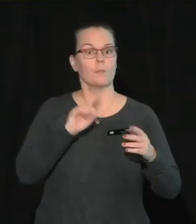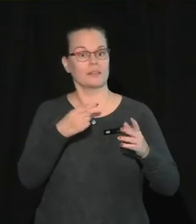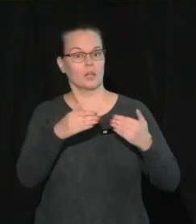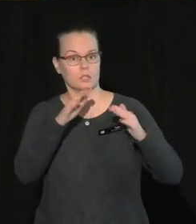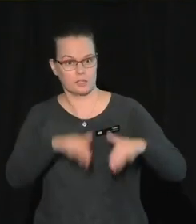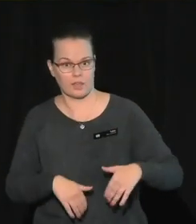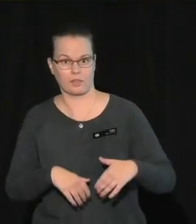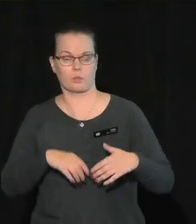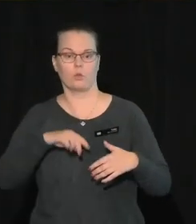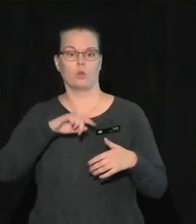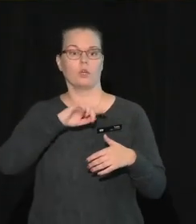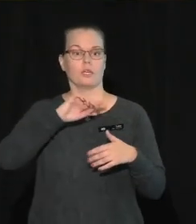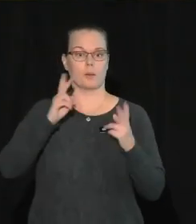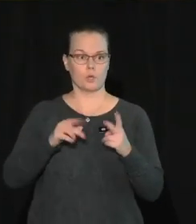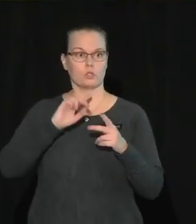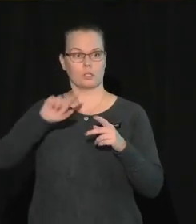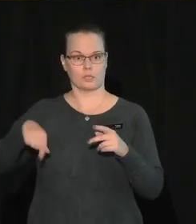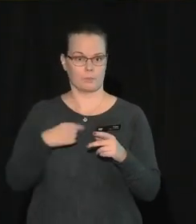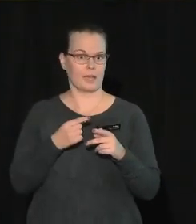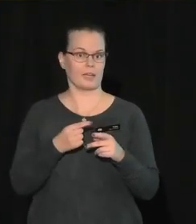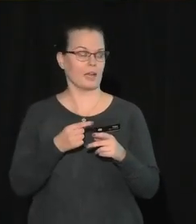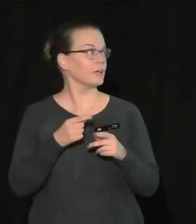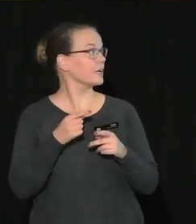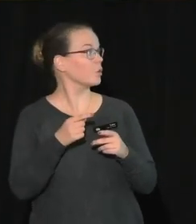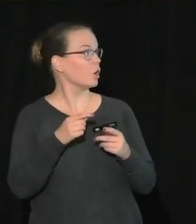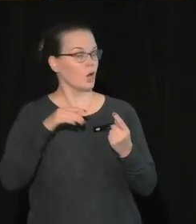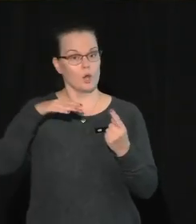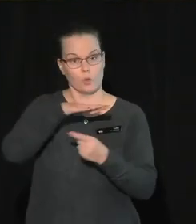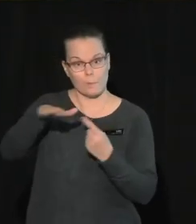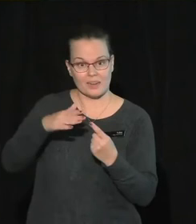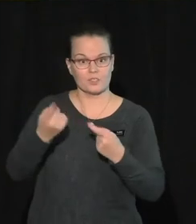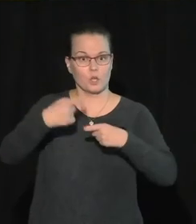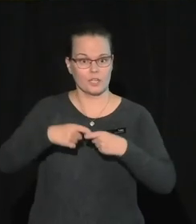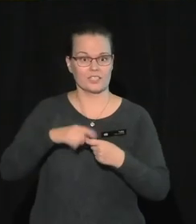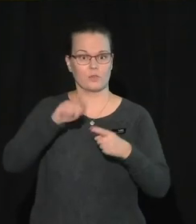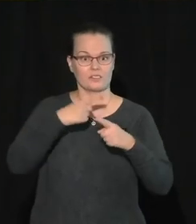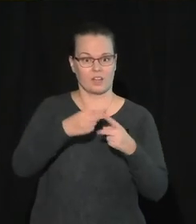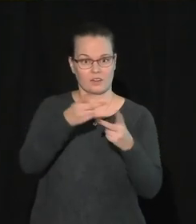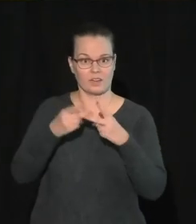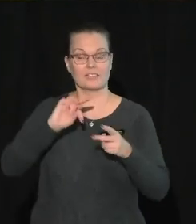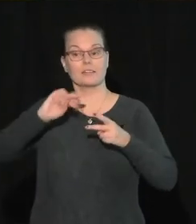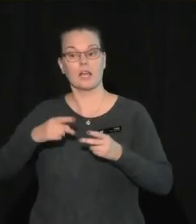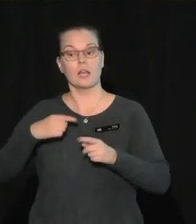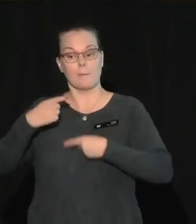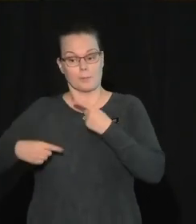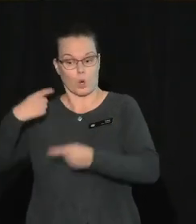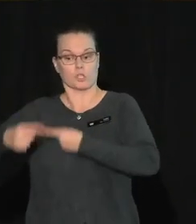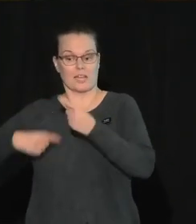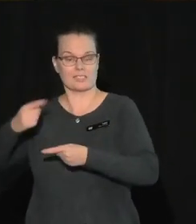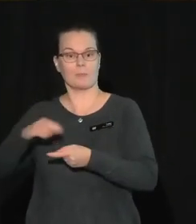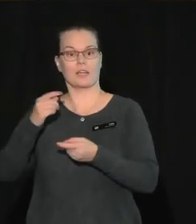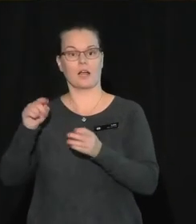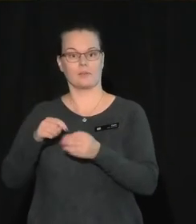in order to have standards in the area of ICT, in the built environment, and on the process of design for